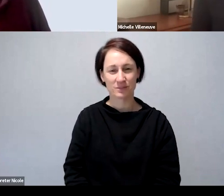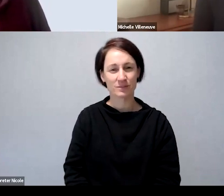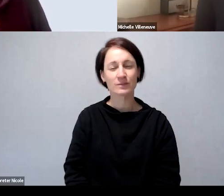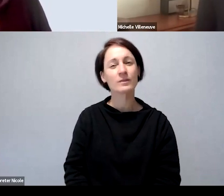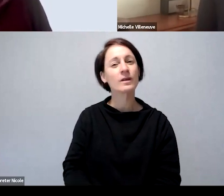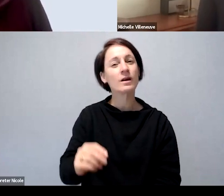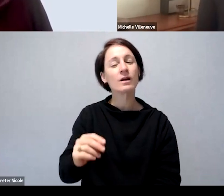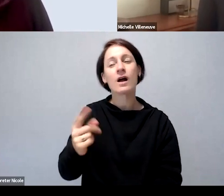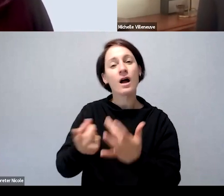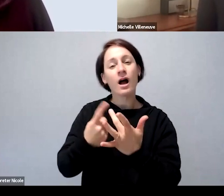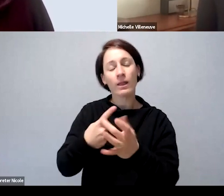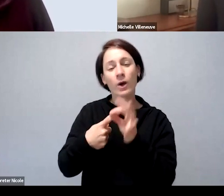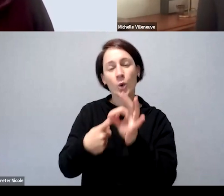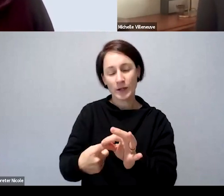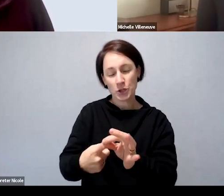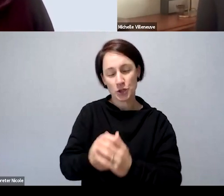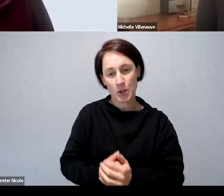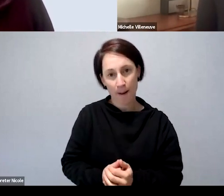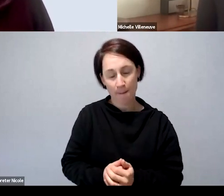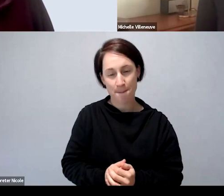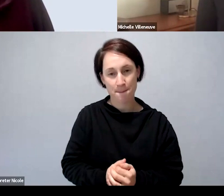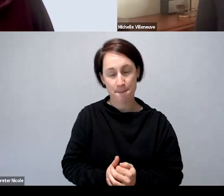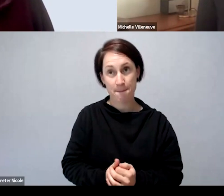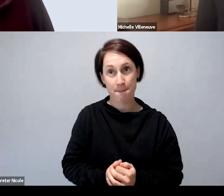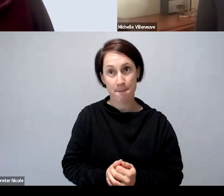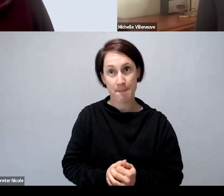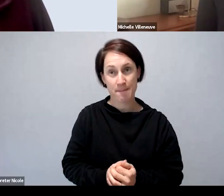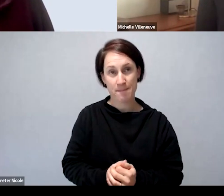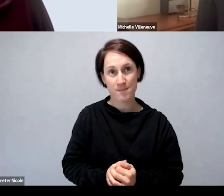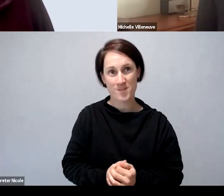question about I'm